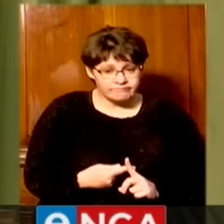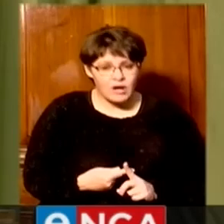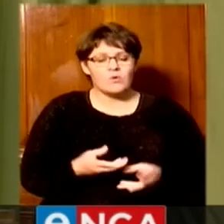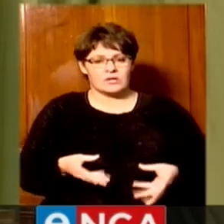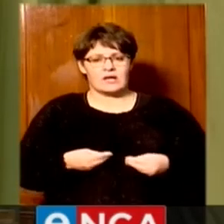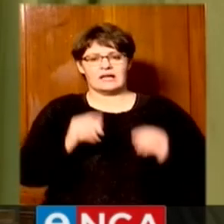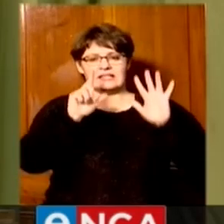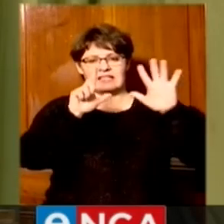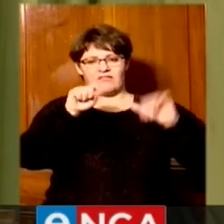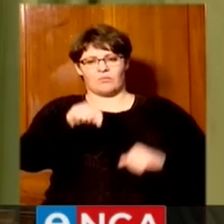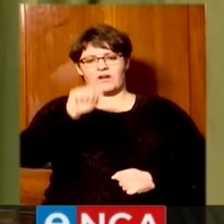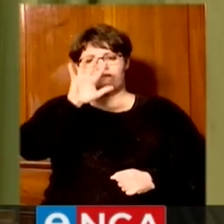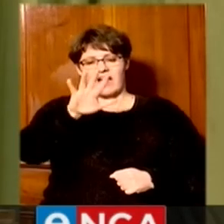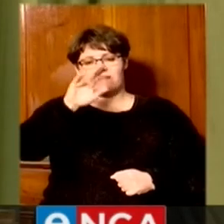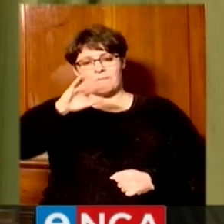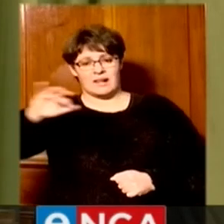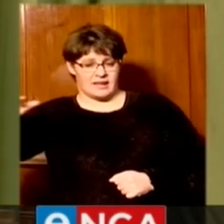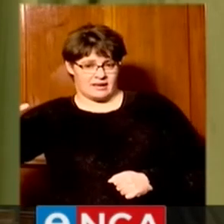received 7.5 million